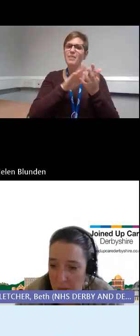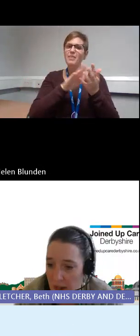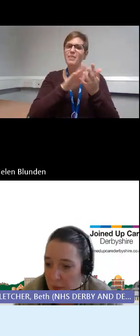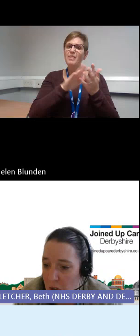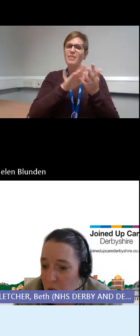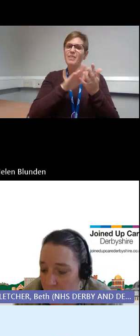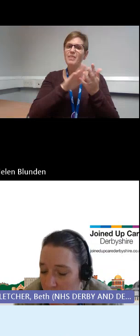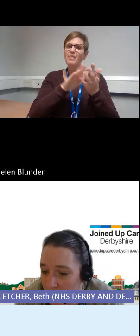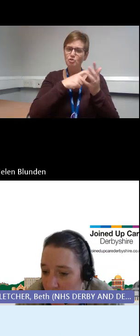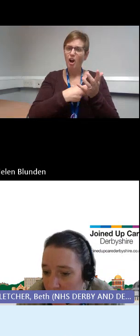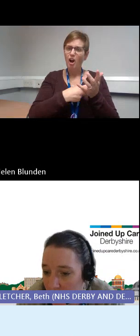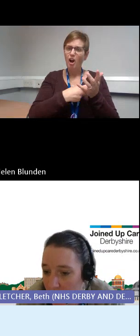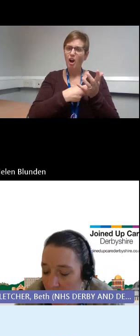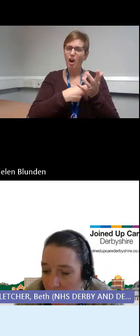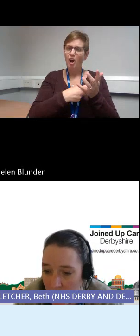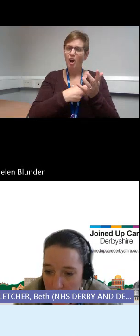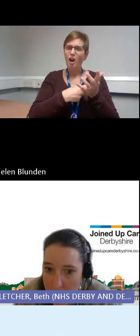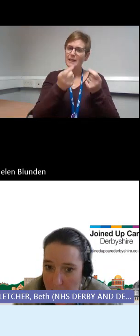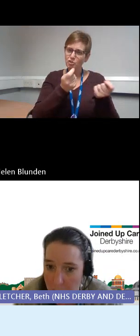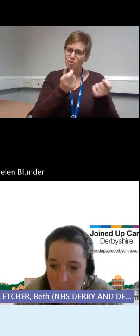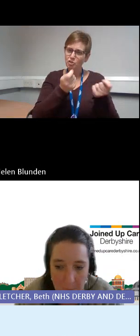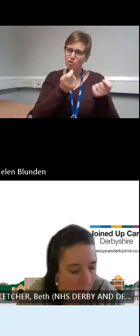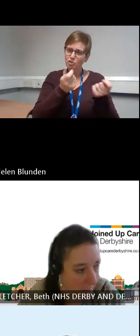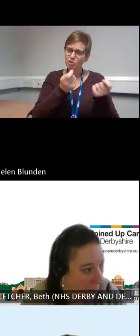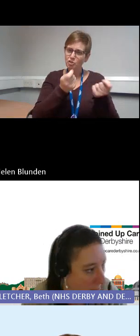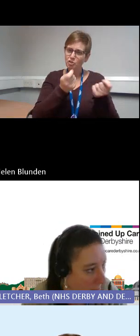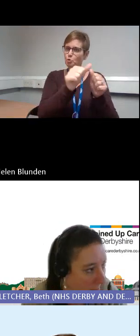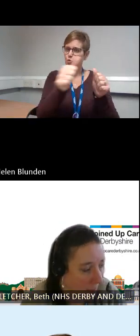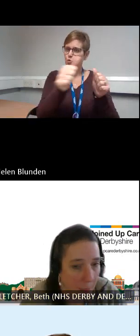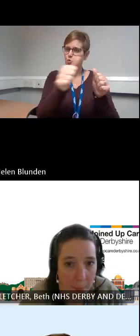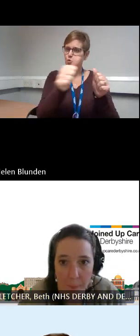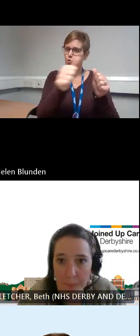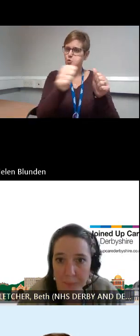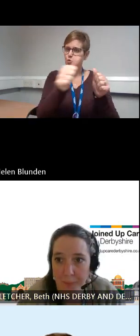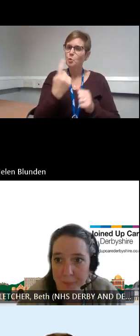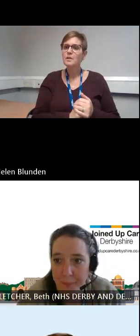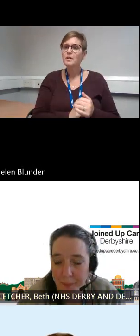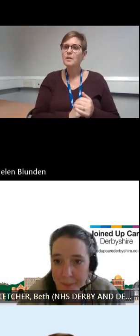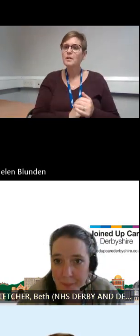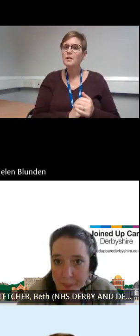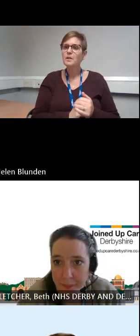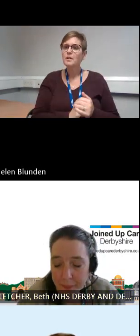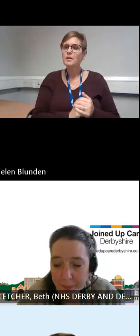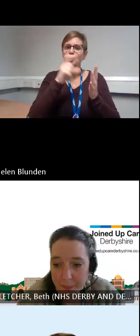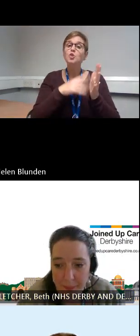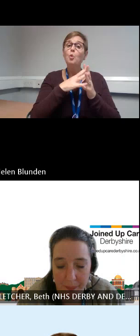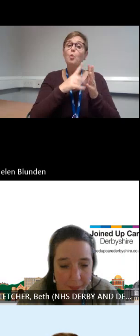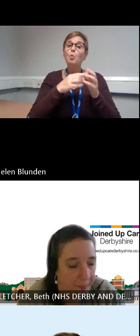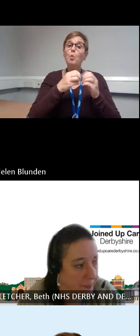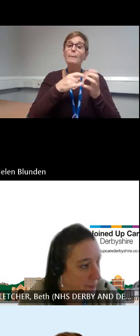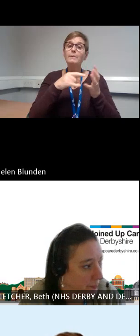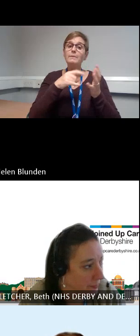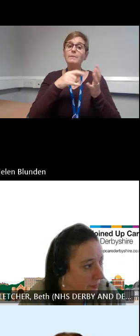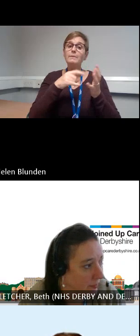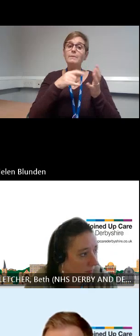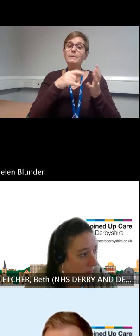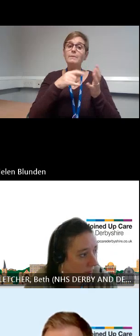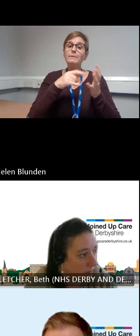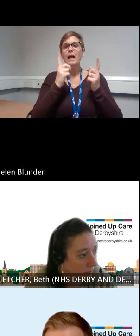around the screen and let everyone introduce themselves. Scott? Hello, I'm Scott Webster. I'm the head of